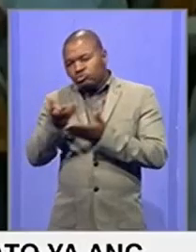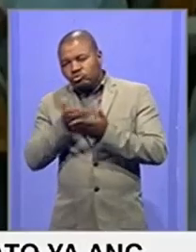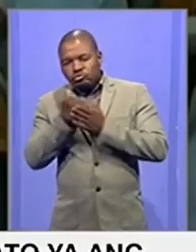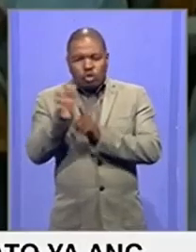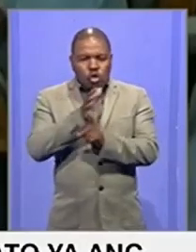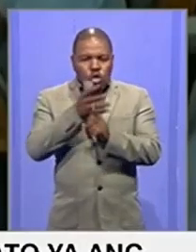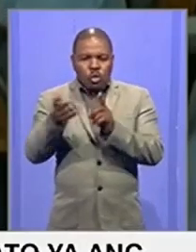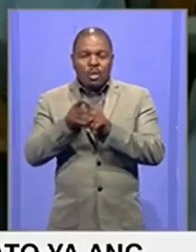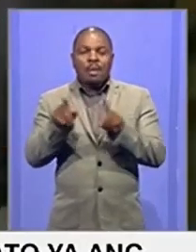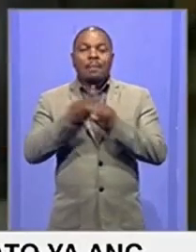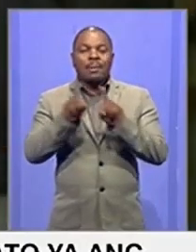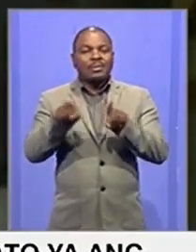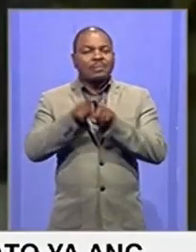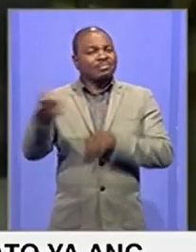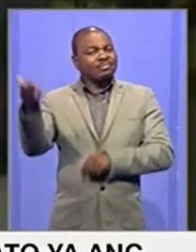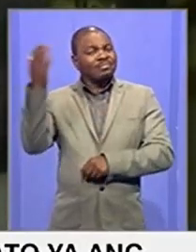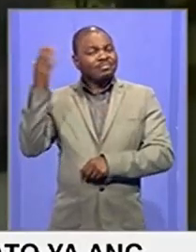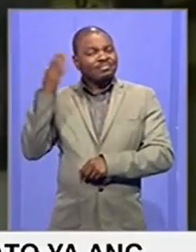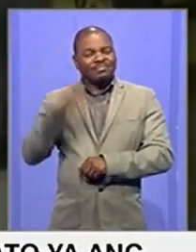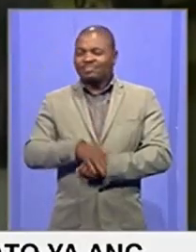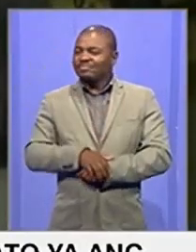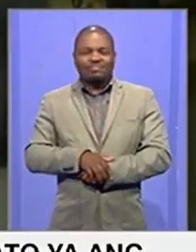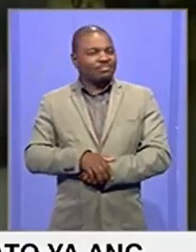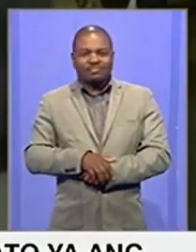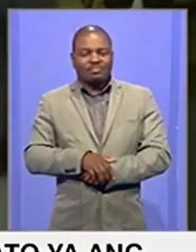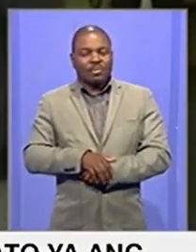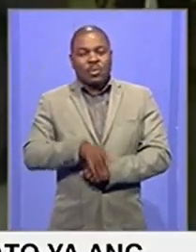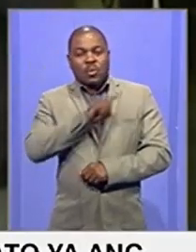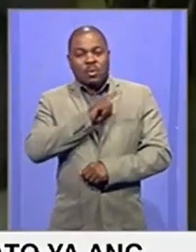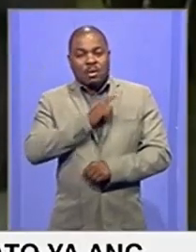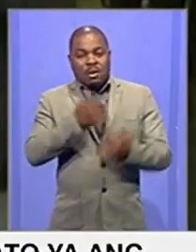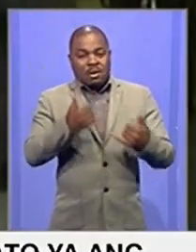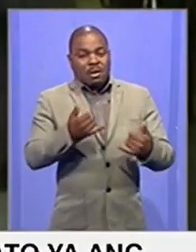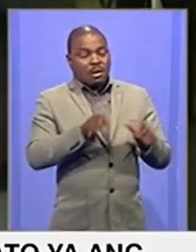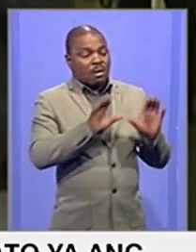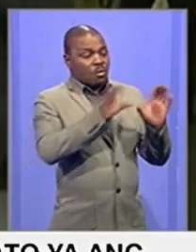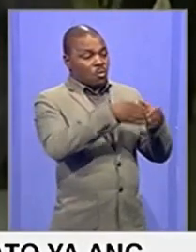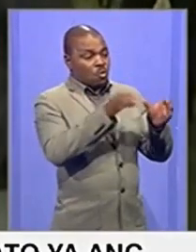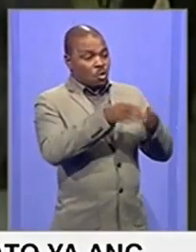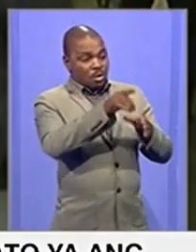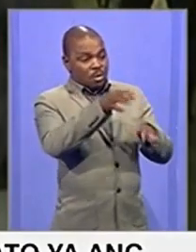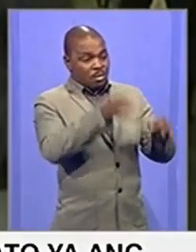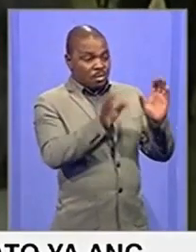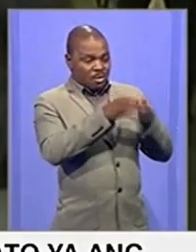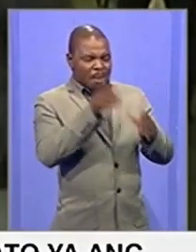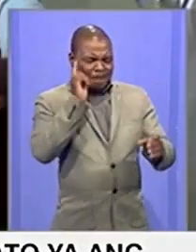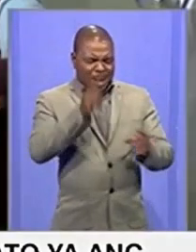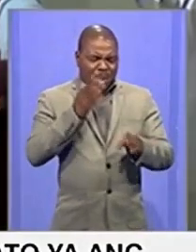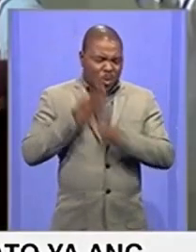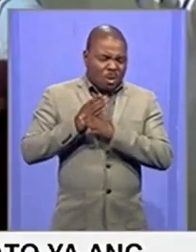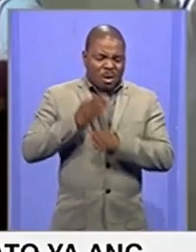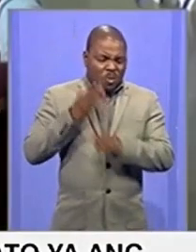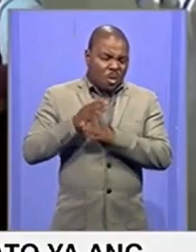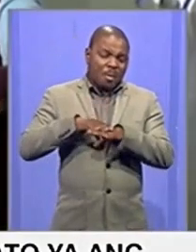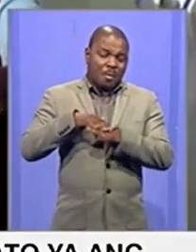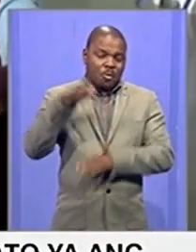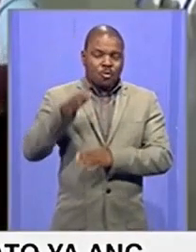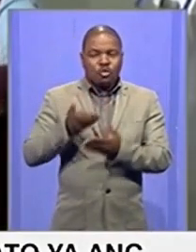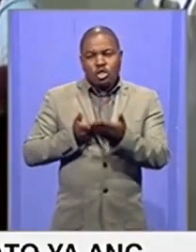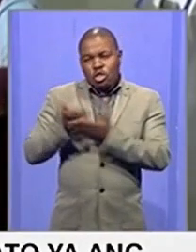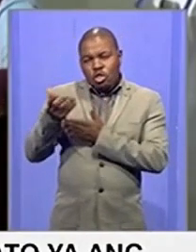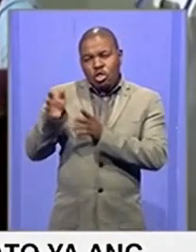gone go tshwana le mo dingwageng tse di fetileng. Ga jaana makoko a tlile go tshwanela ke go tira go tlala seatla go rotloetsa